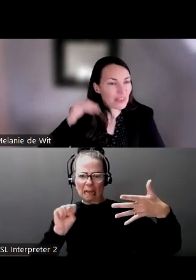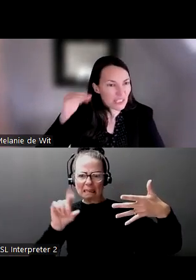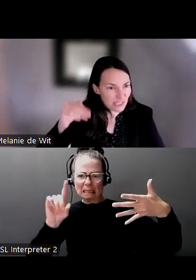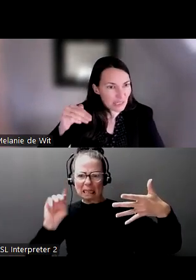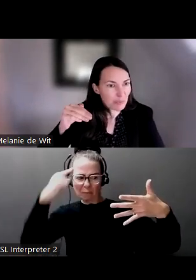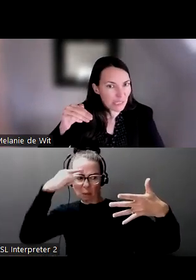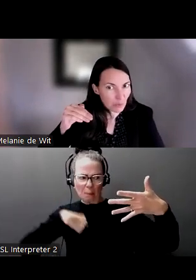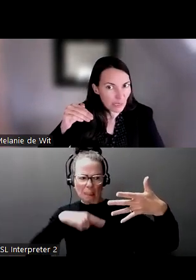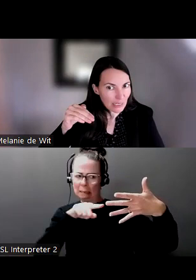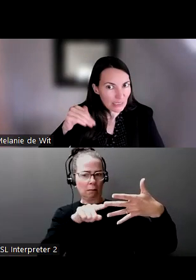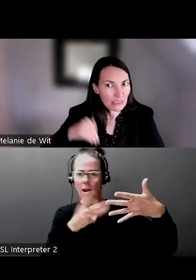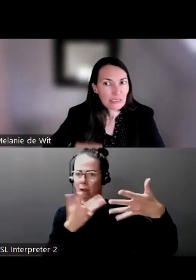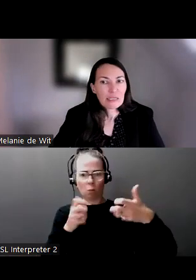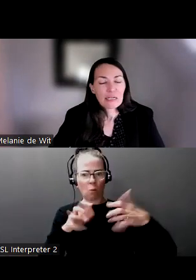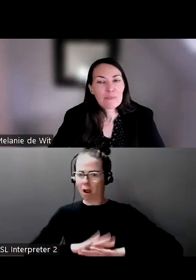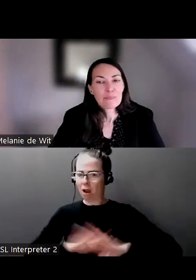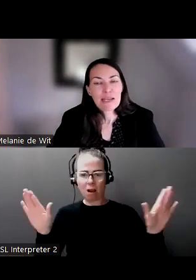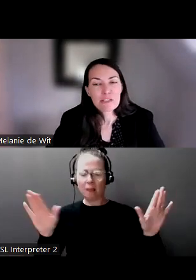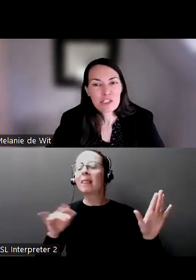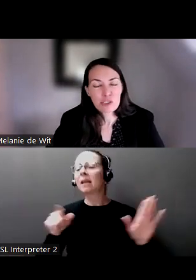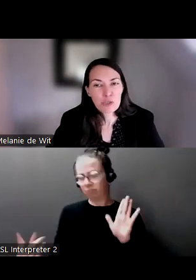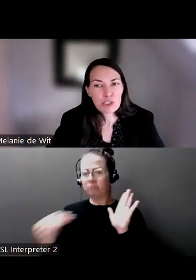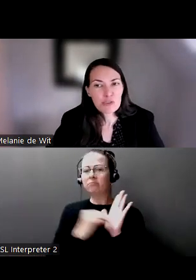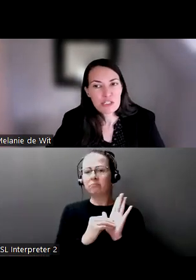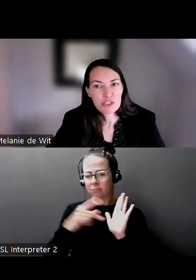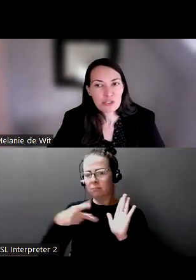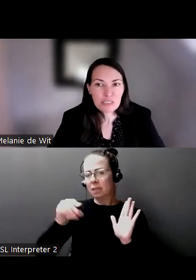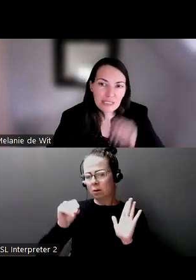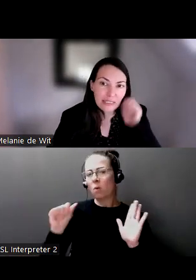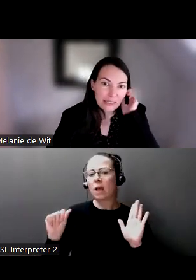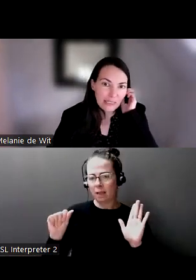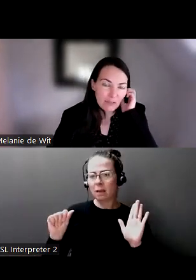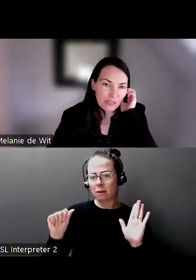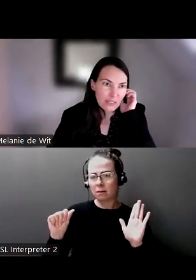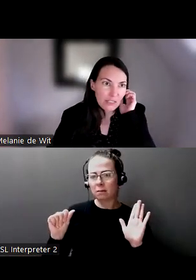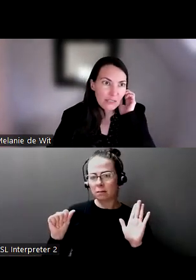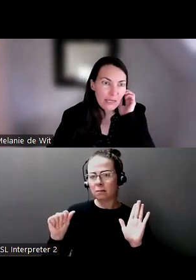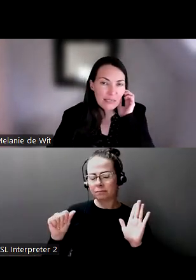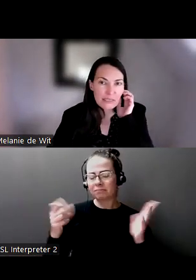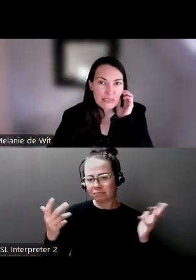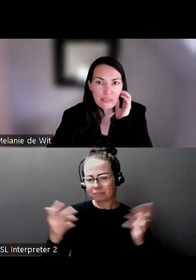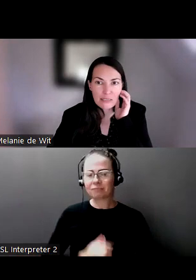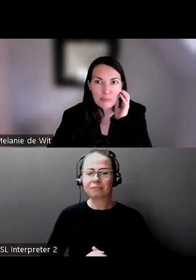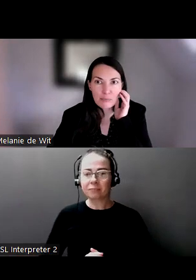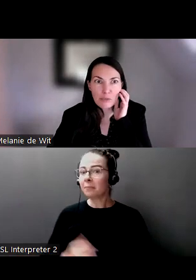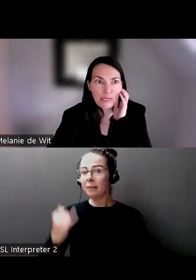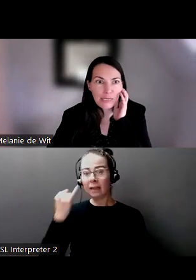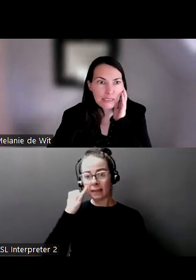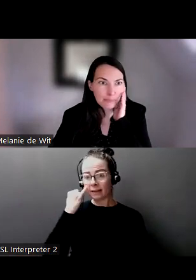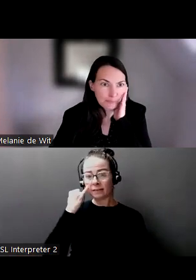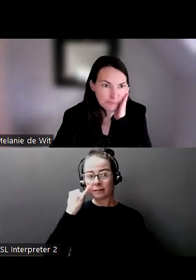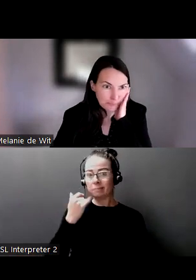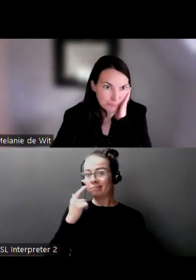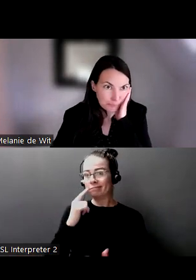them, then you need a POA. And just to reduce uncertainty in the event that you can't